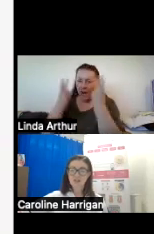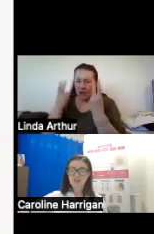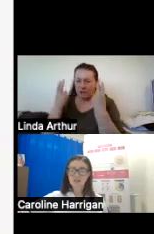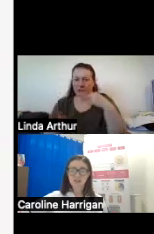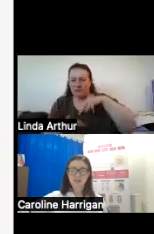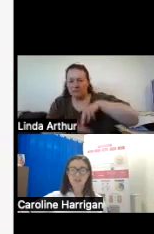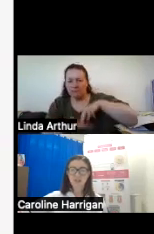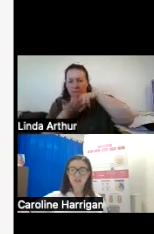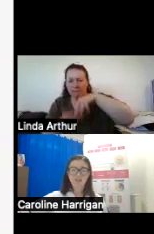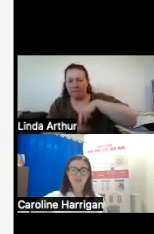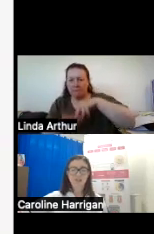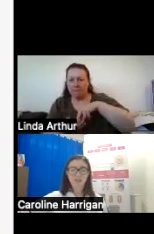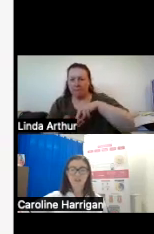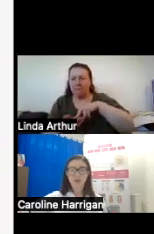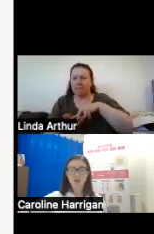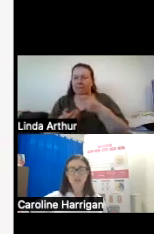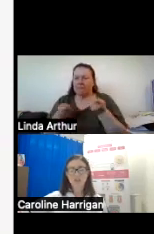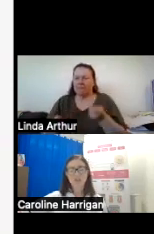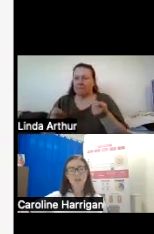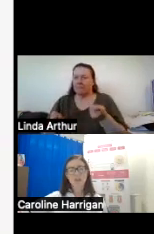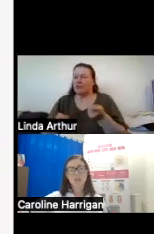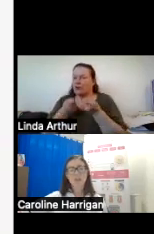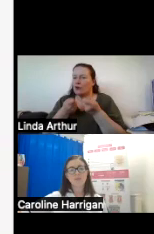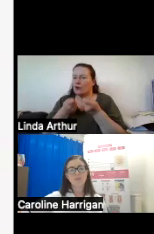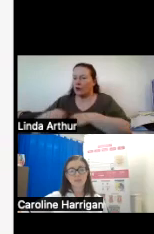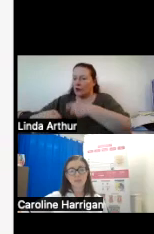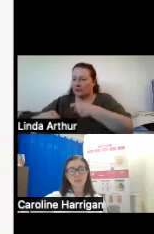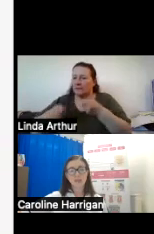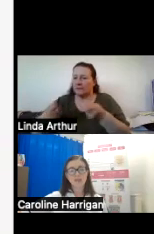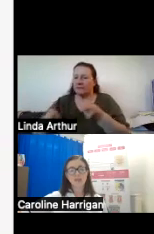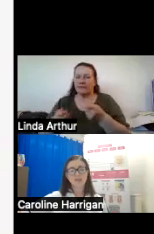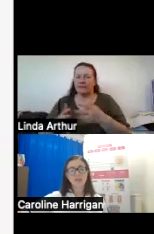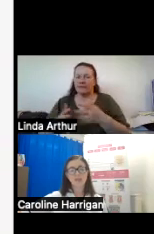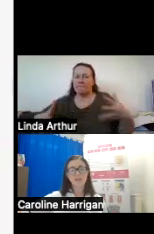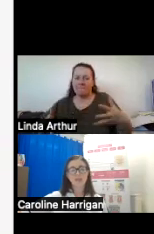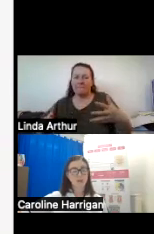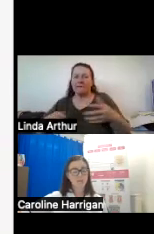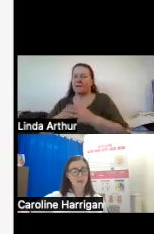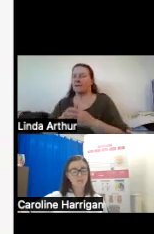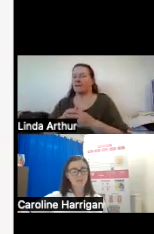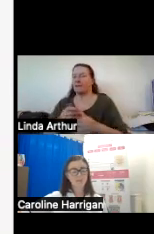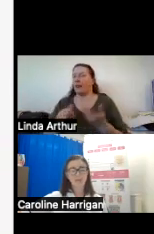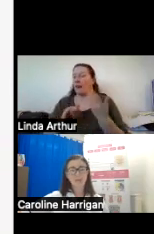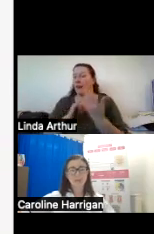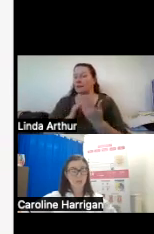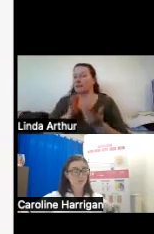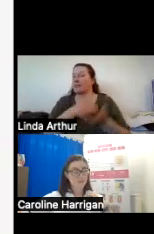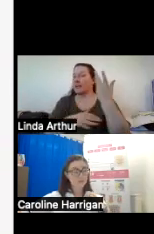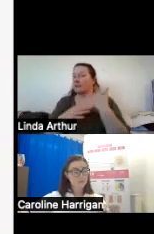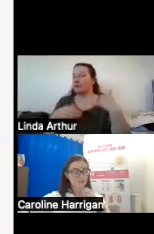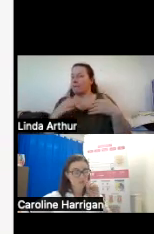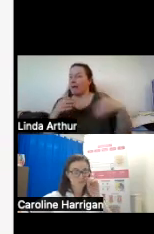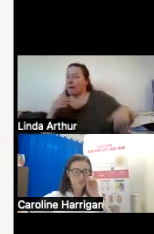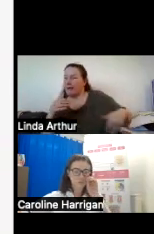common occupation, lifting heavy trays, heavy pots, obesity, and then history of low back pain. So that was kind of your